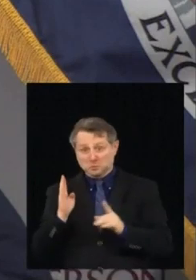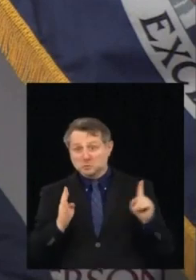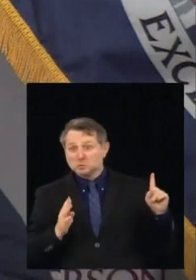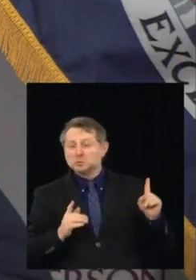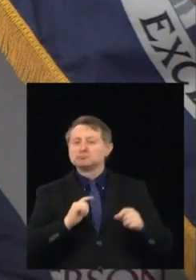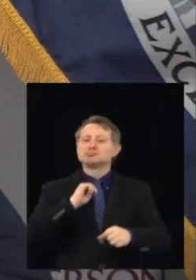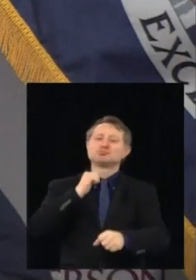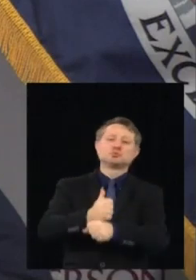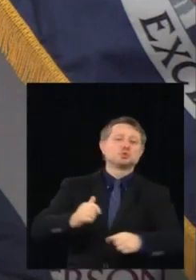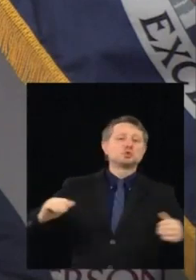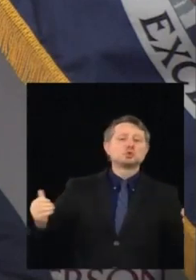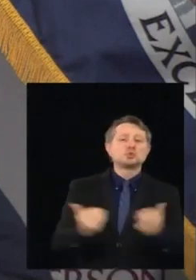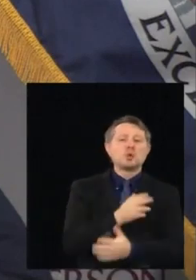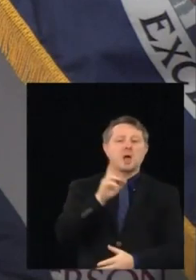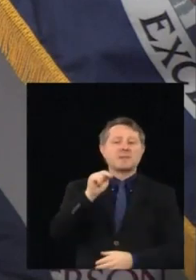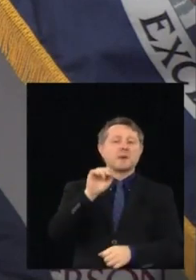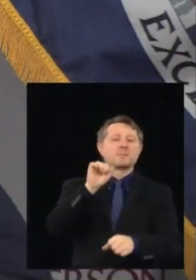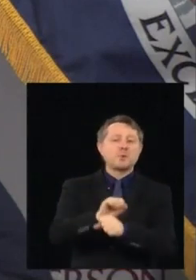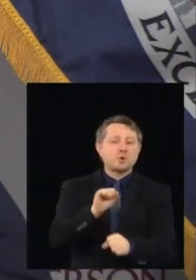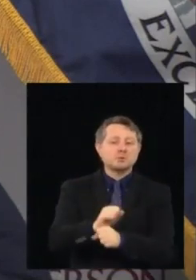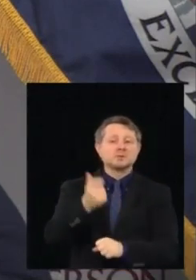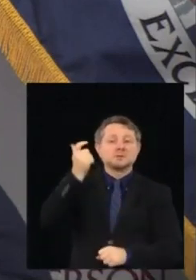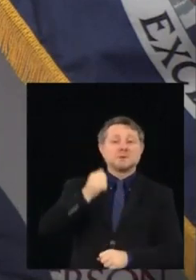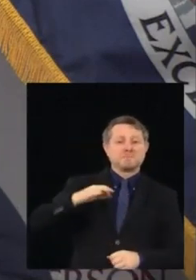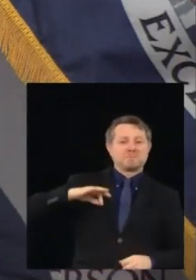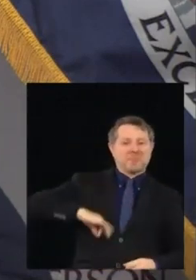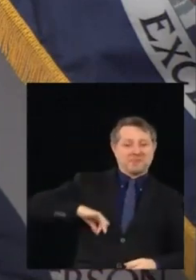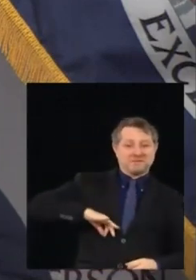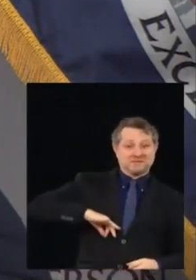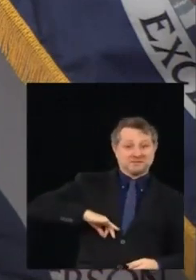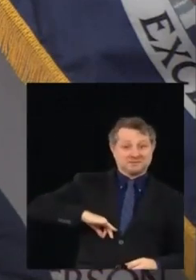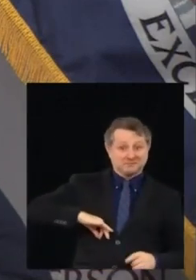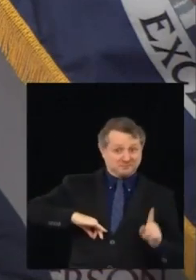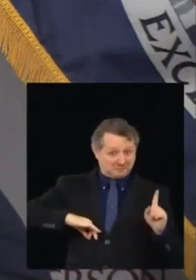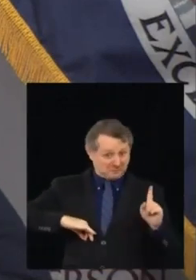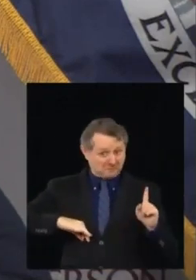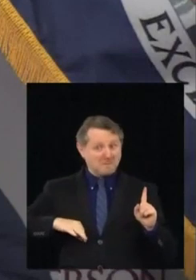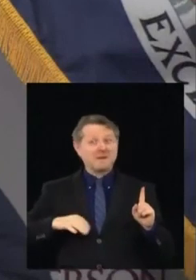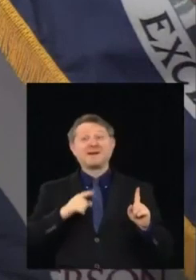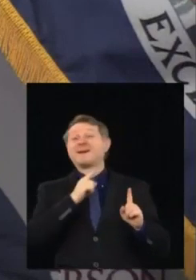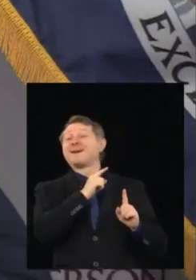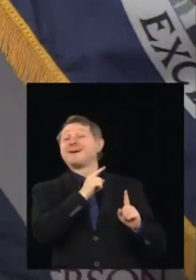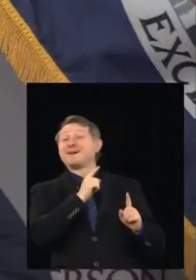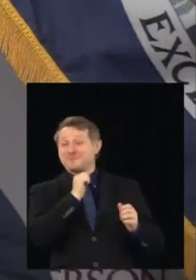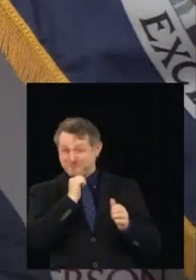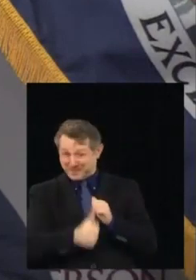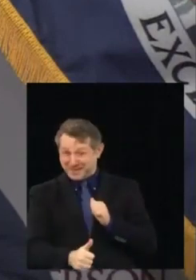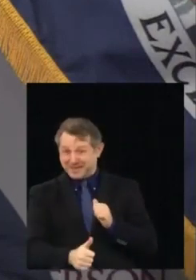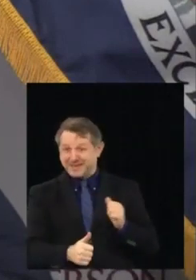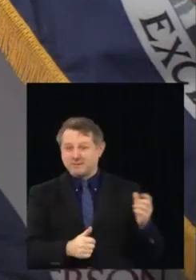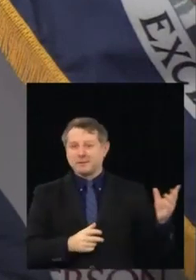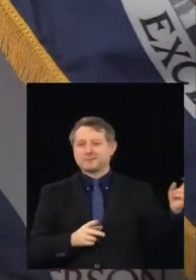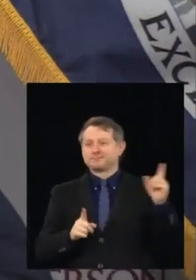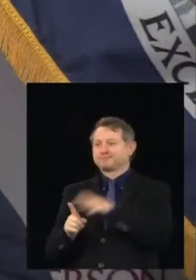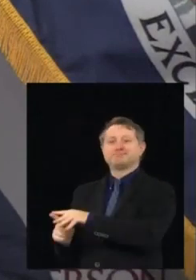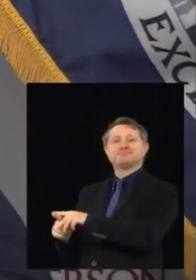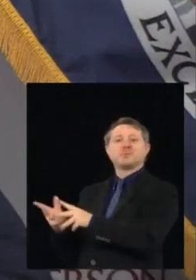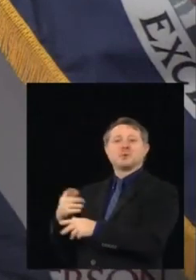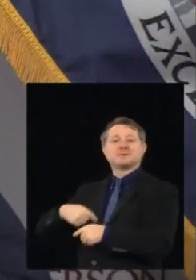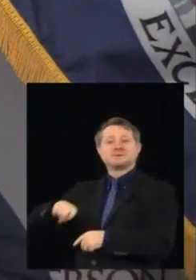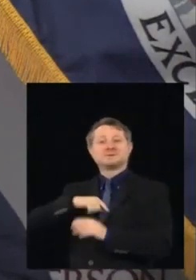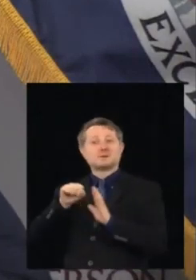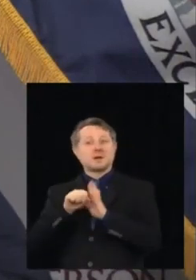unemployment benefits. The states, they then hand it to the states. The states then have to figure out how to administer this